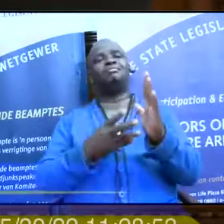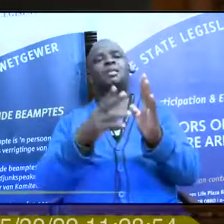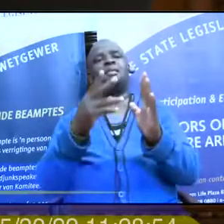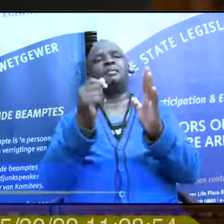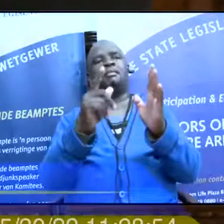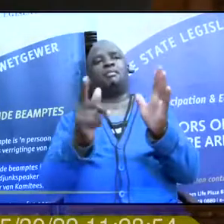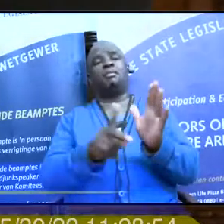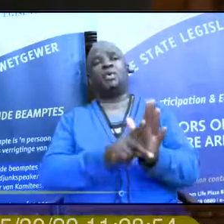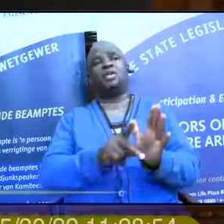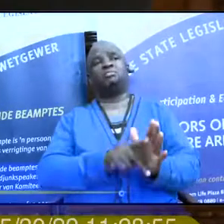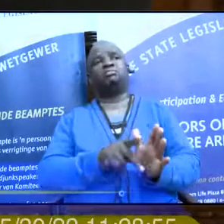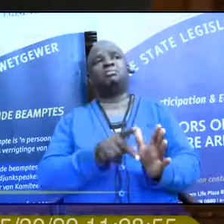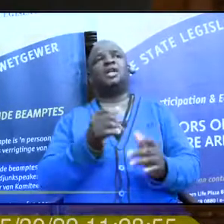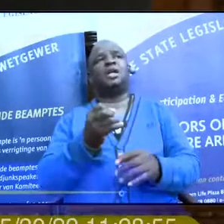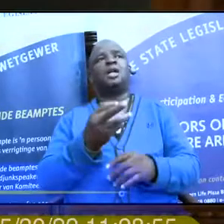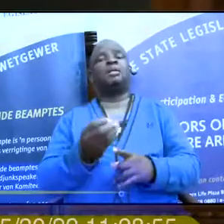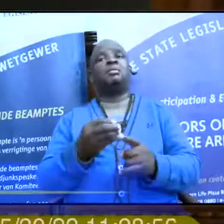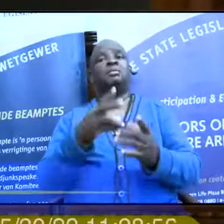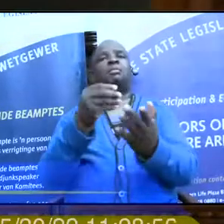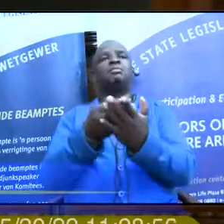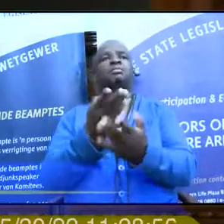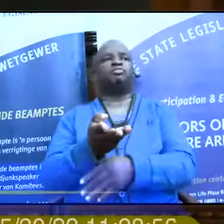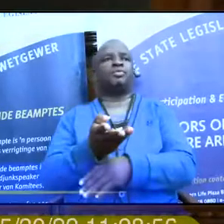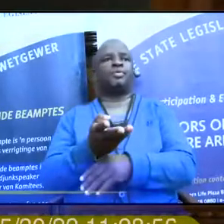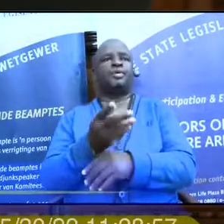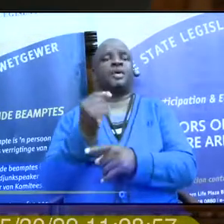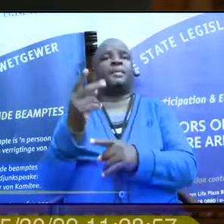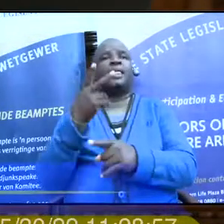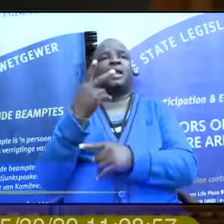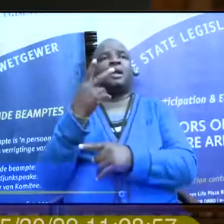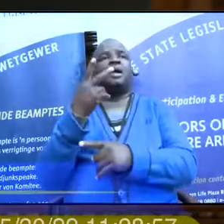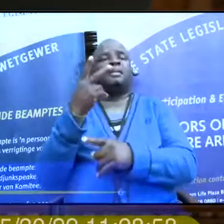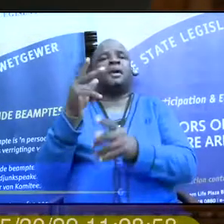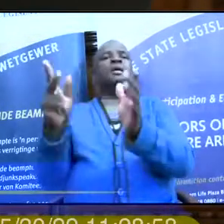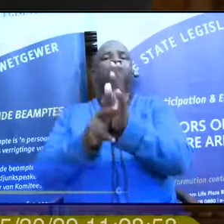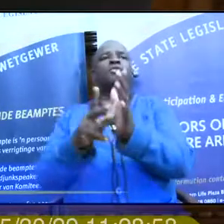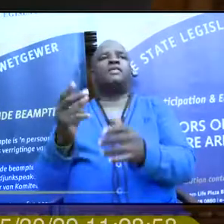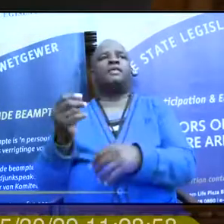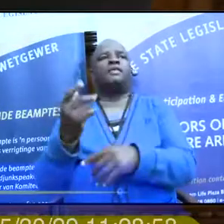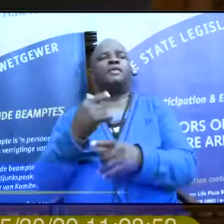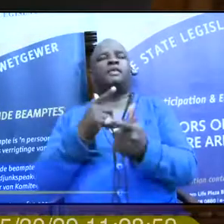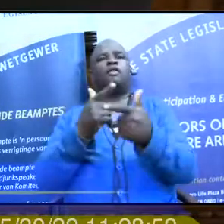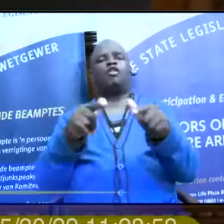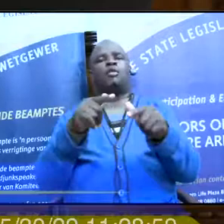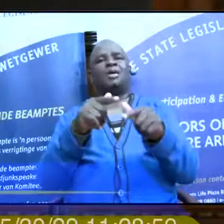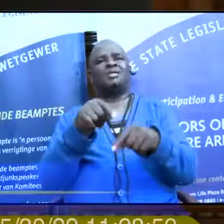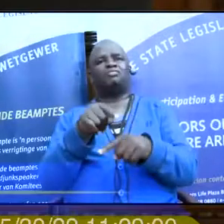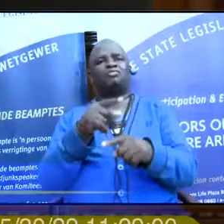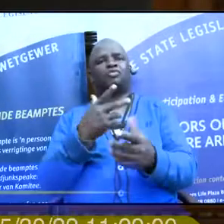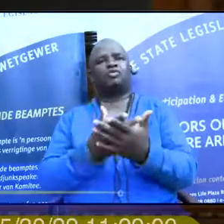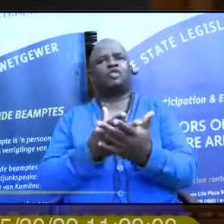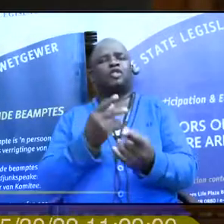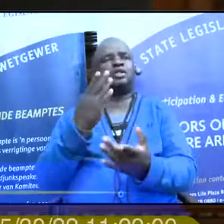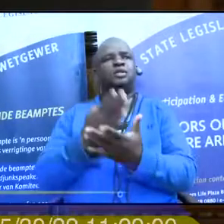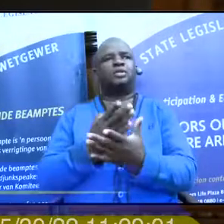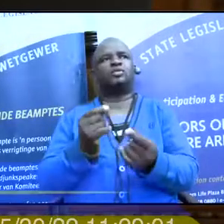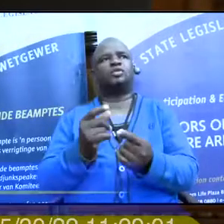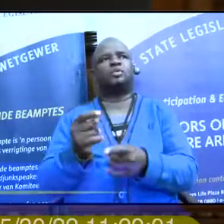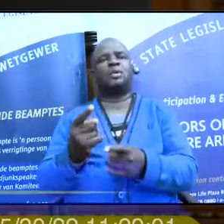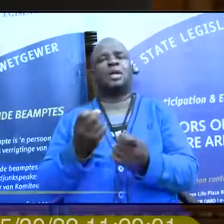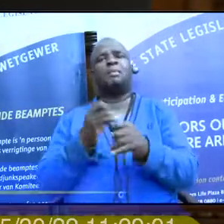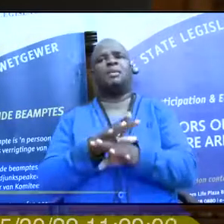directives have been put in place and has been approved but what is it that we're doing at a local level to make sure that it's happen where is the